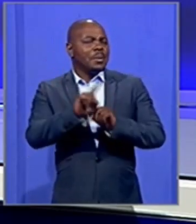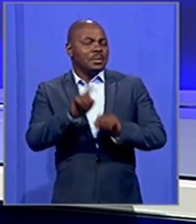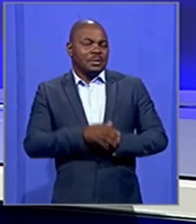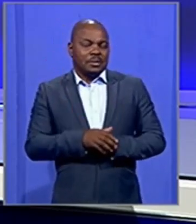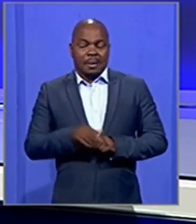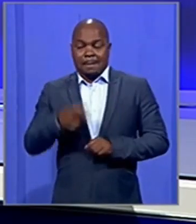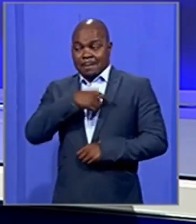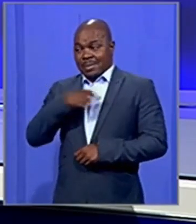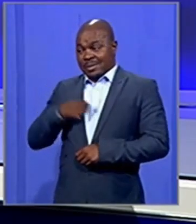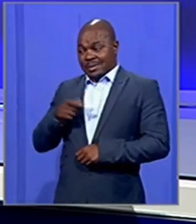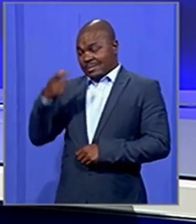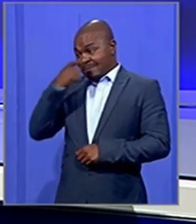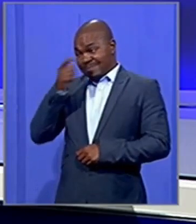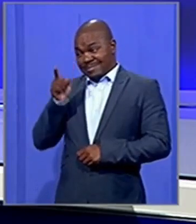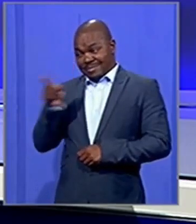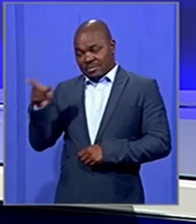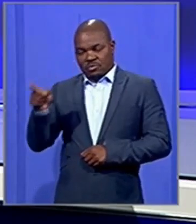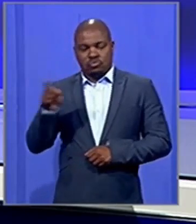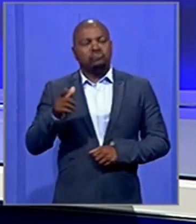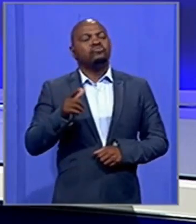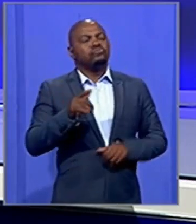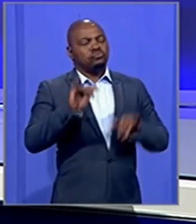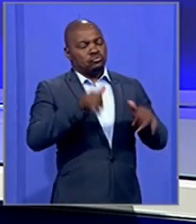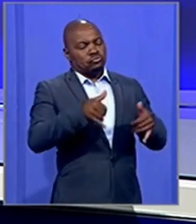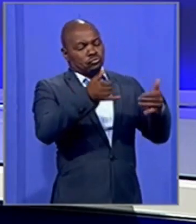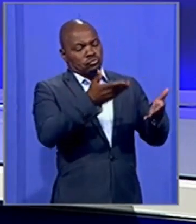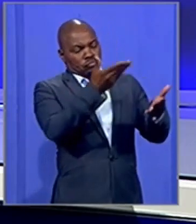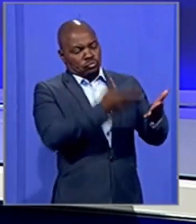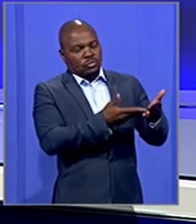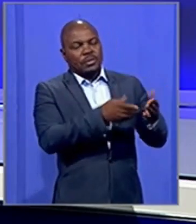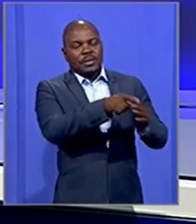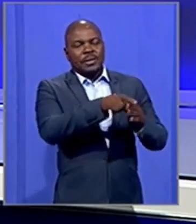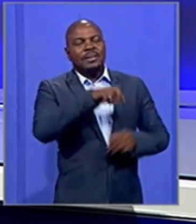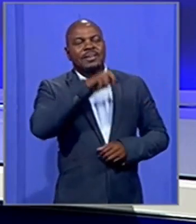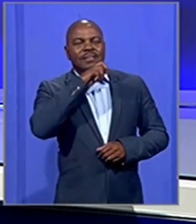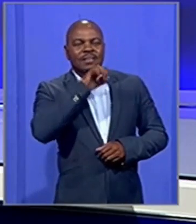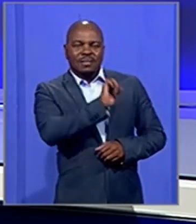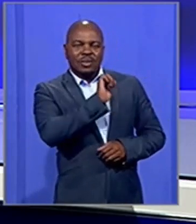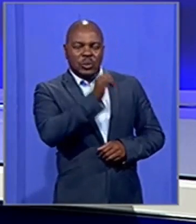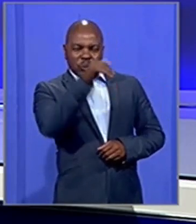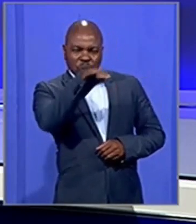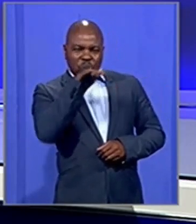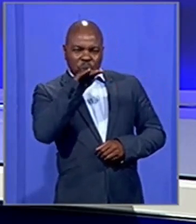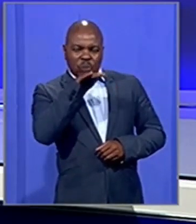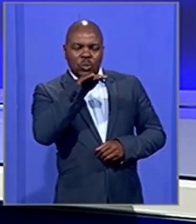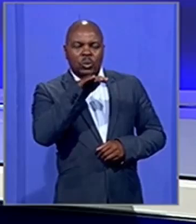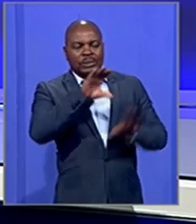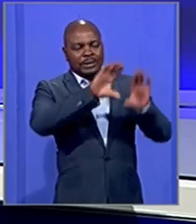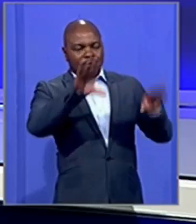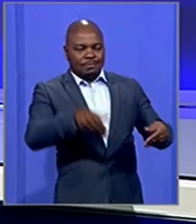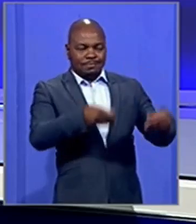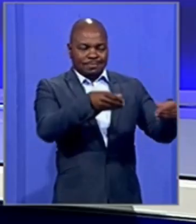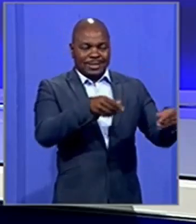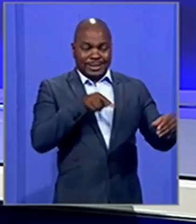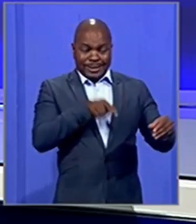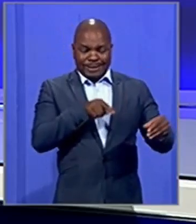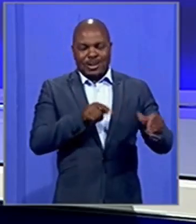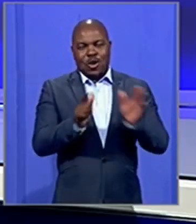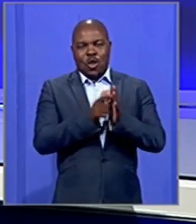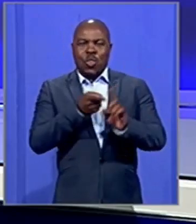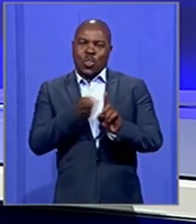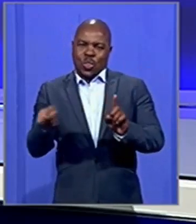ya Mopresidente Ramaphosa ya go lemoga maemo a kgoši ya setšhaba sa AmaZulu e be e se molaong le go se